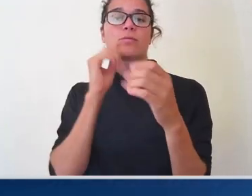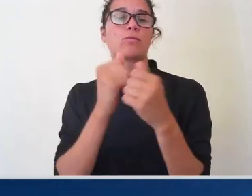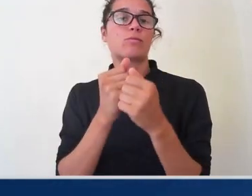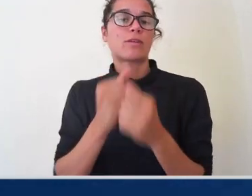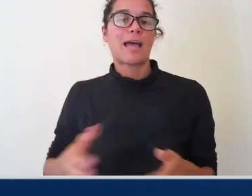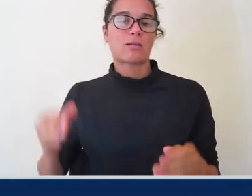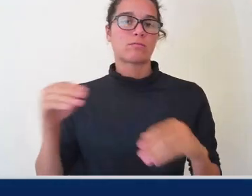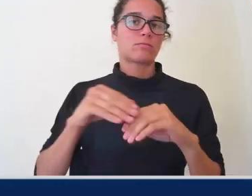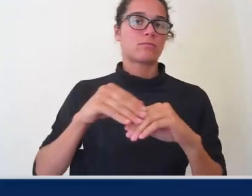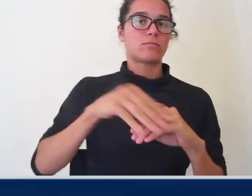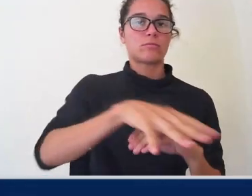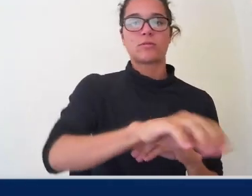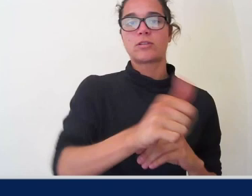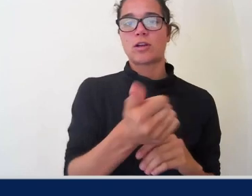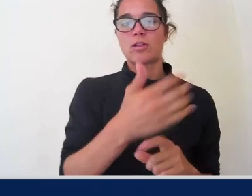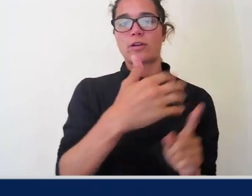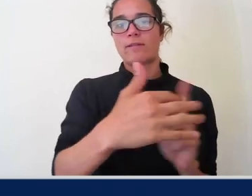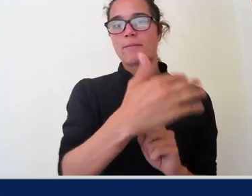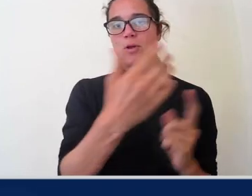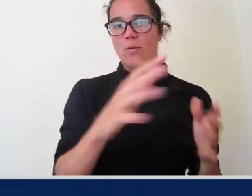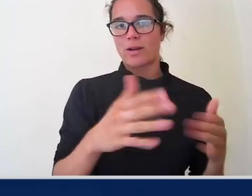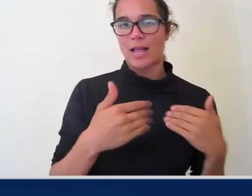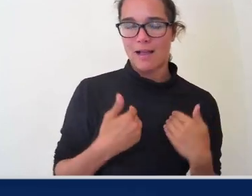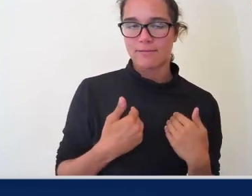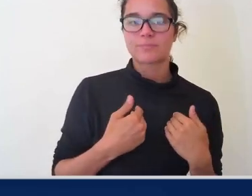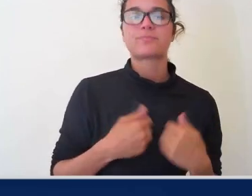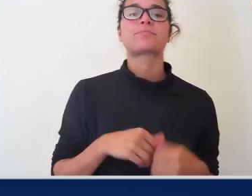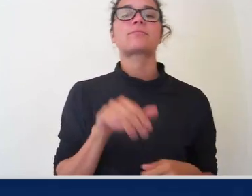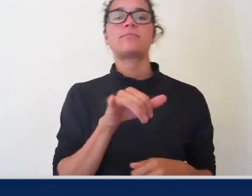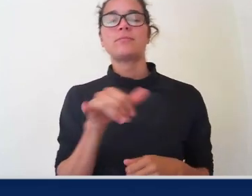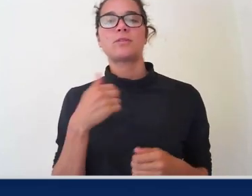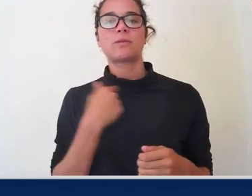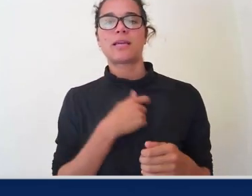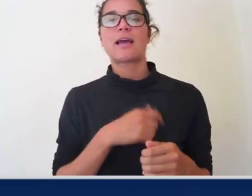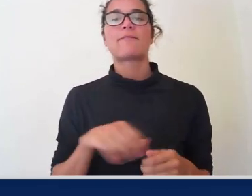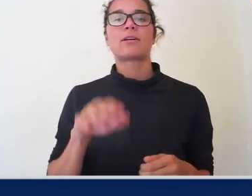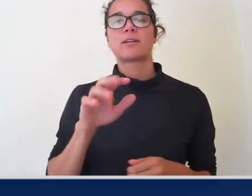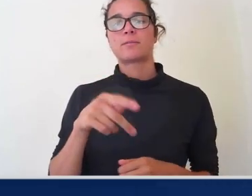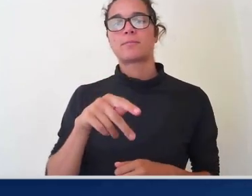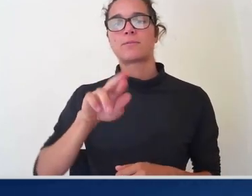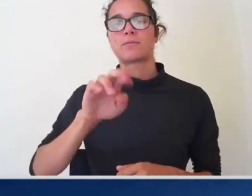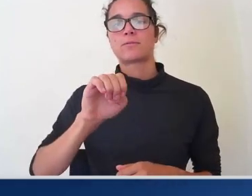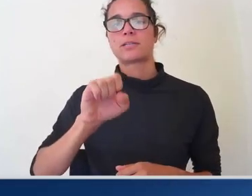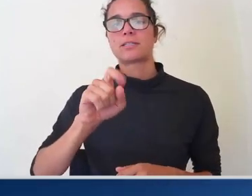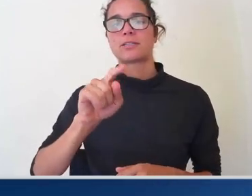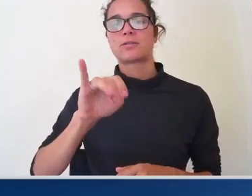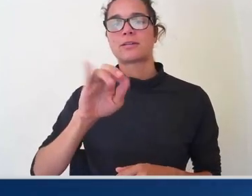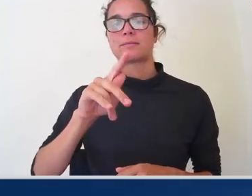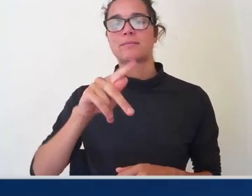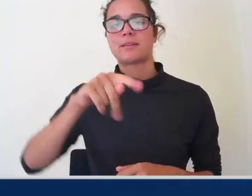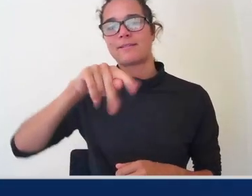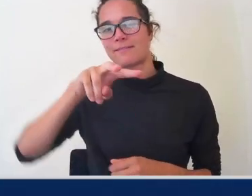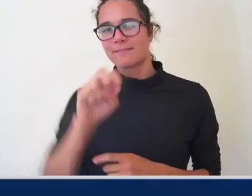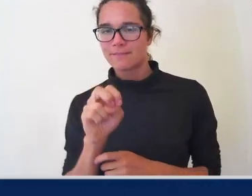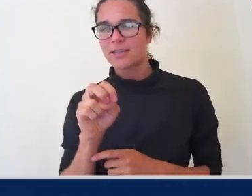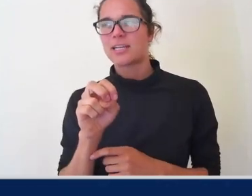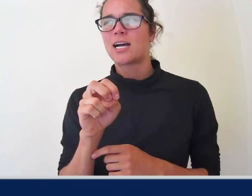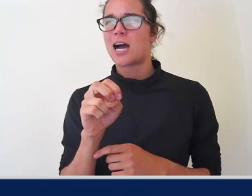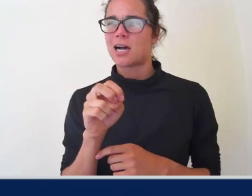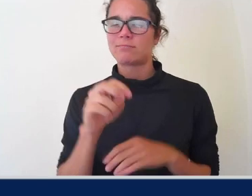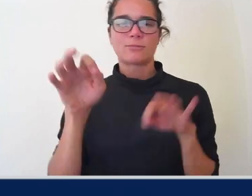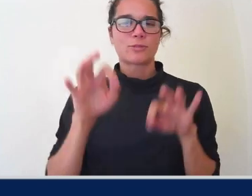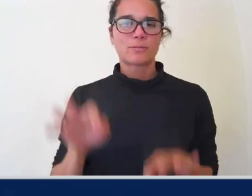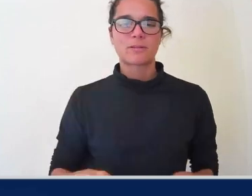guide in our APG library, which is the AWS Prescriptive Guidance Library, where I talk about at length how you can